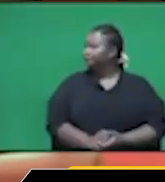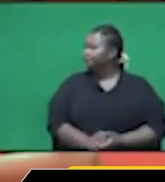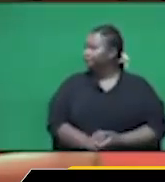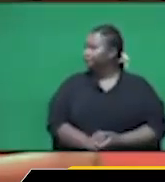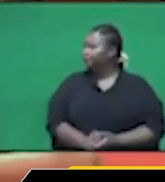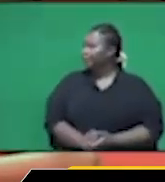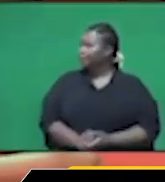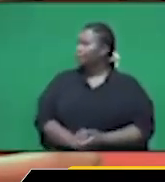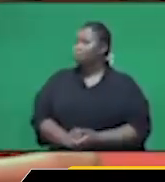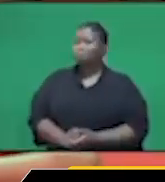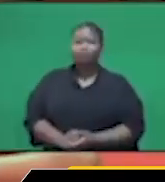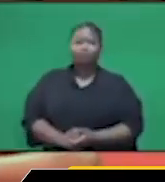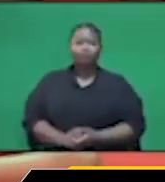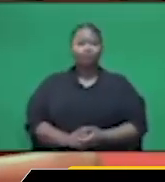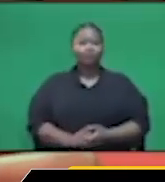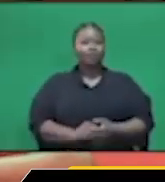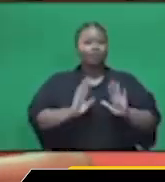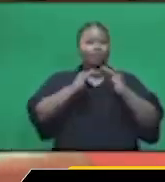Ke a leboha